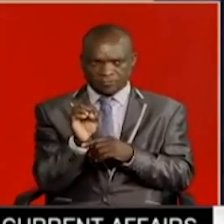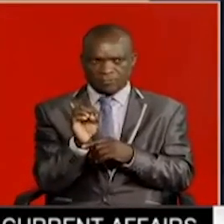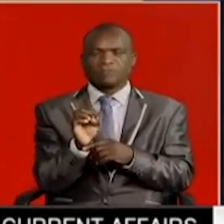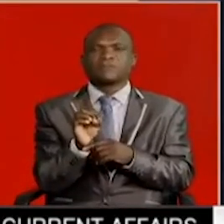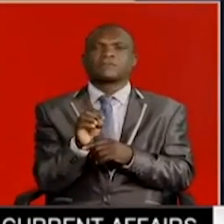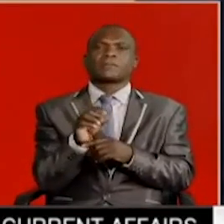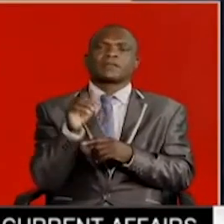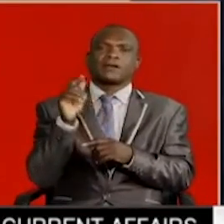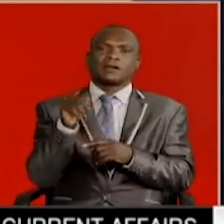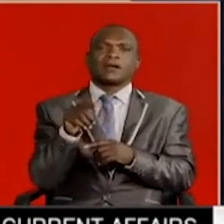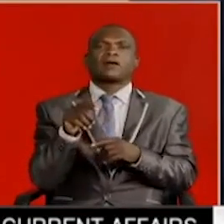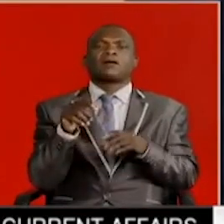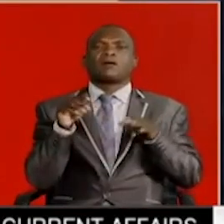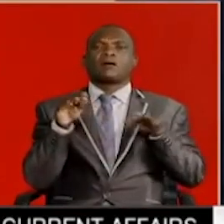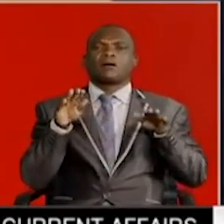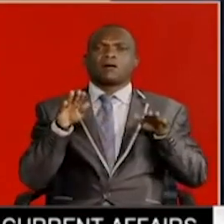Madam President,